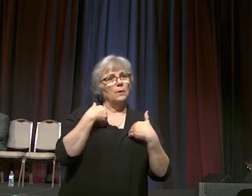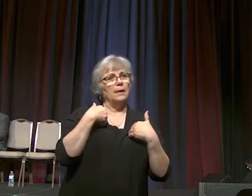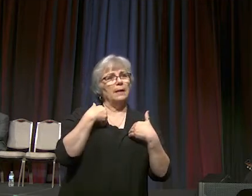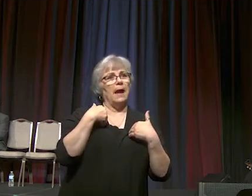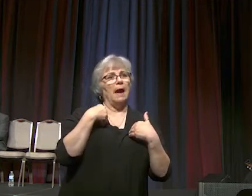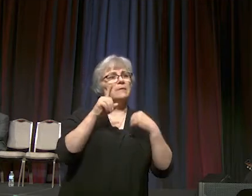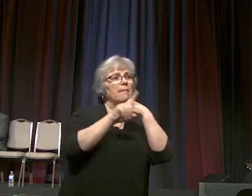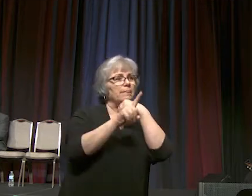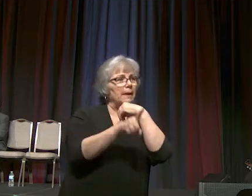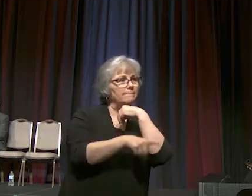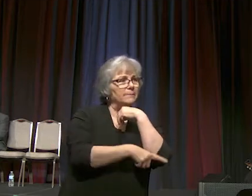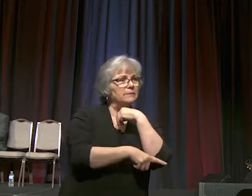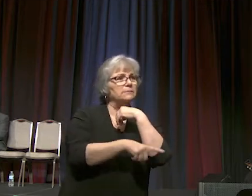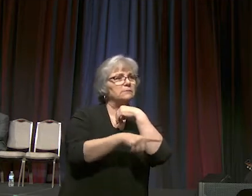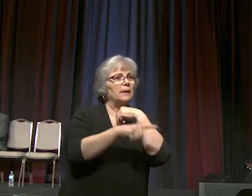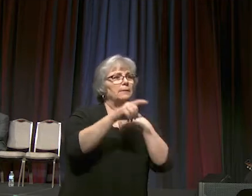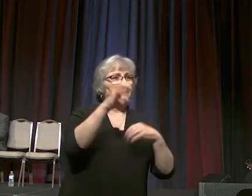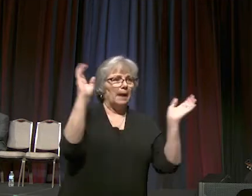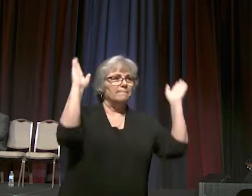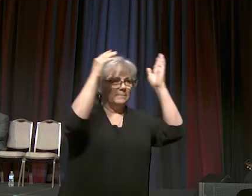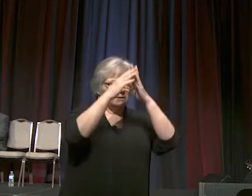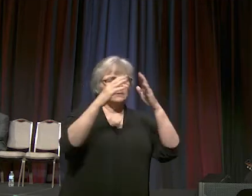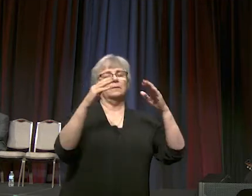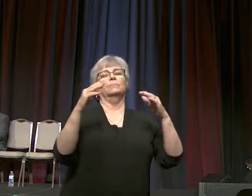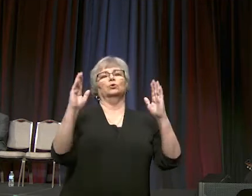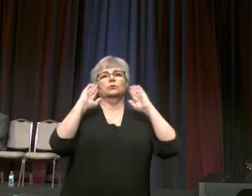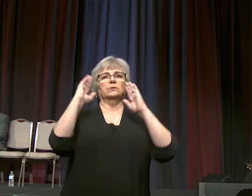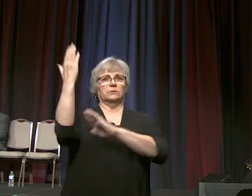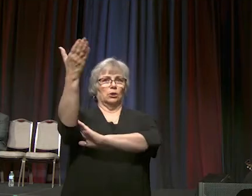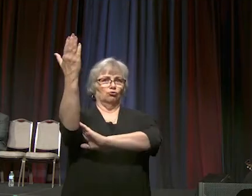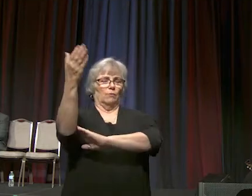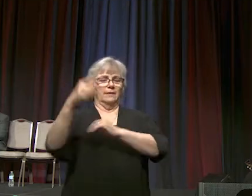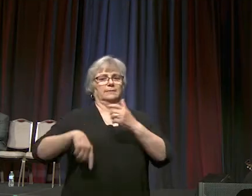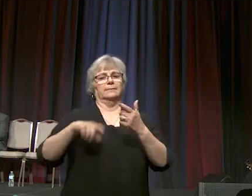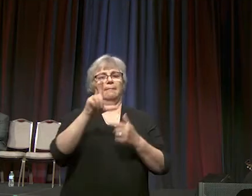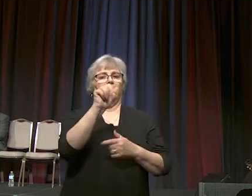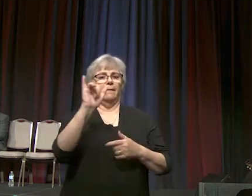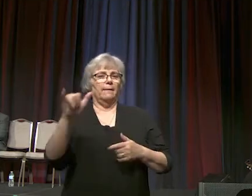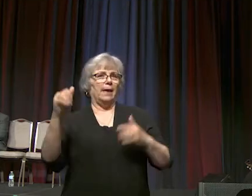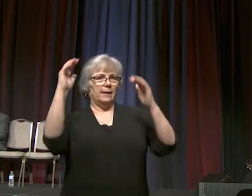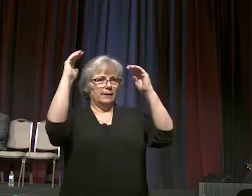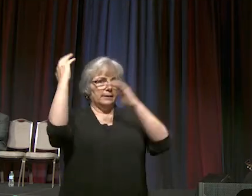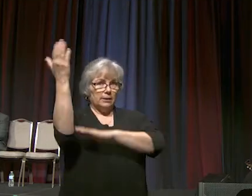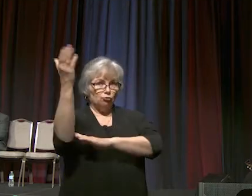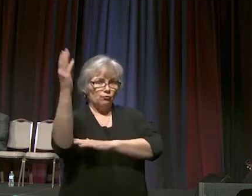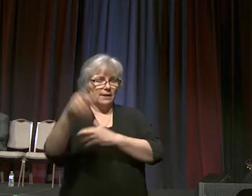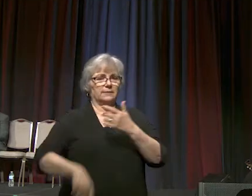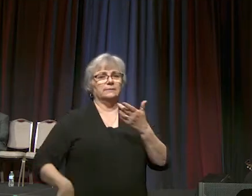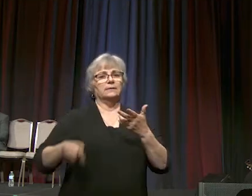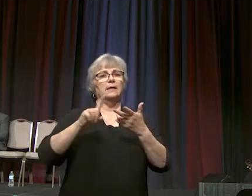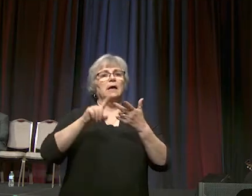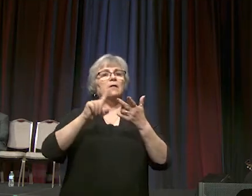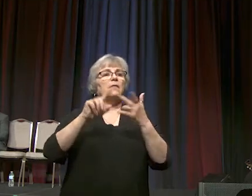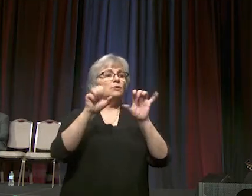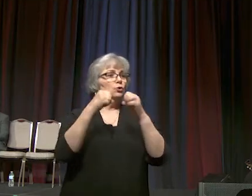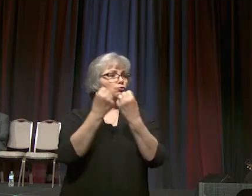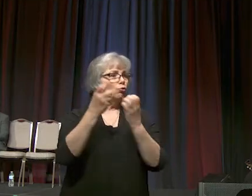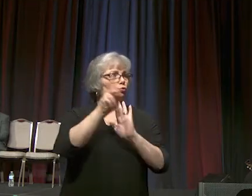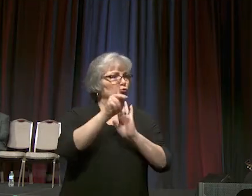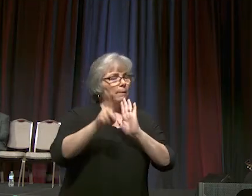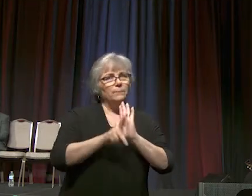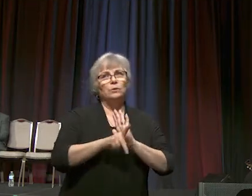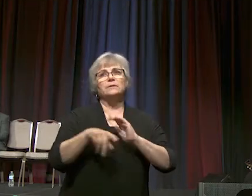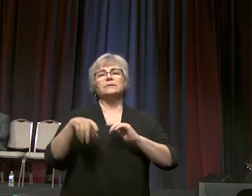Episcopal's address, the Young People's address, and the Laity address. We have a report on the social principles in the General Book